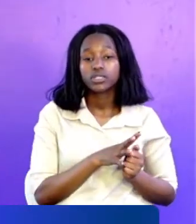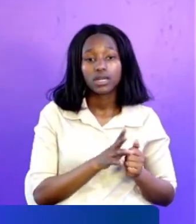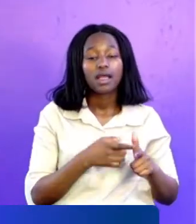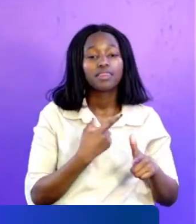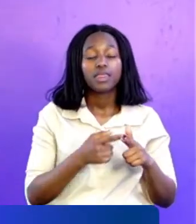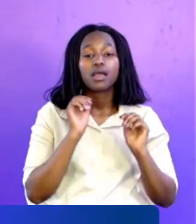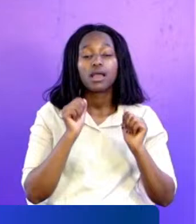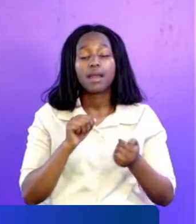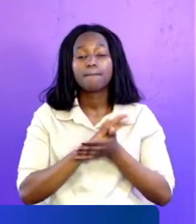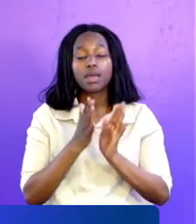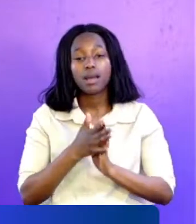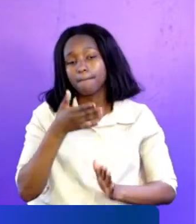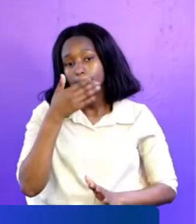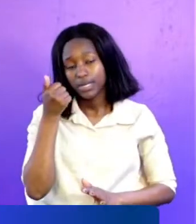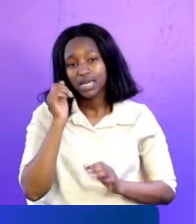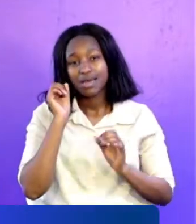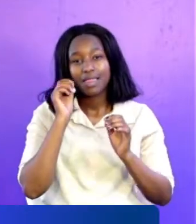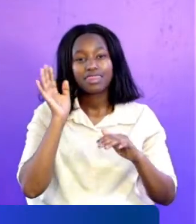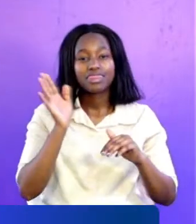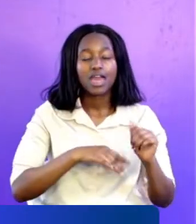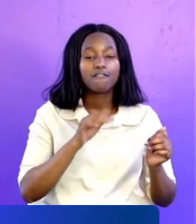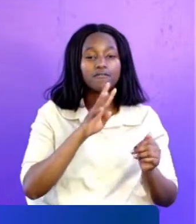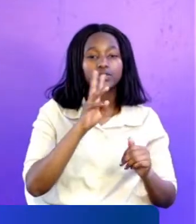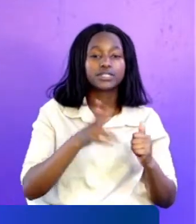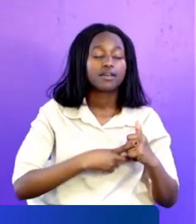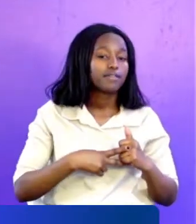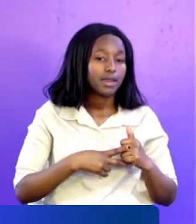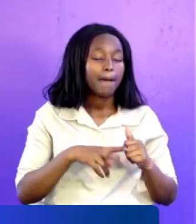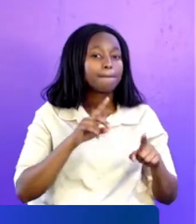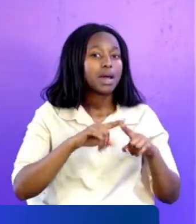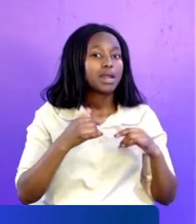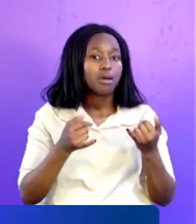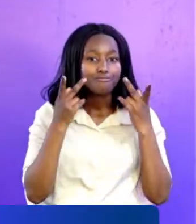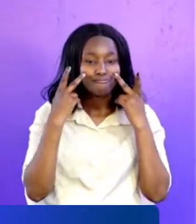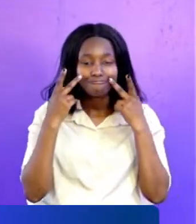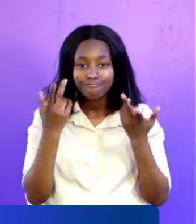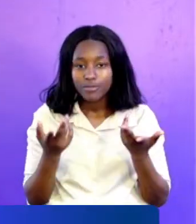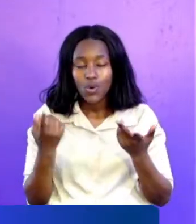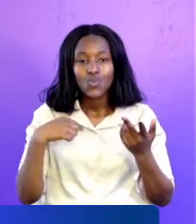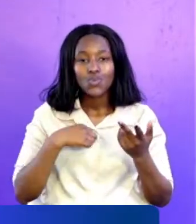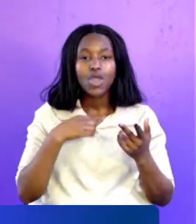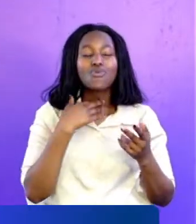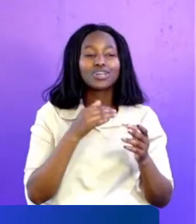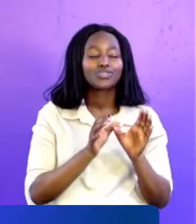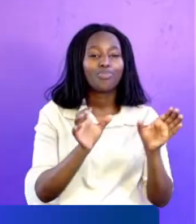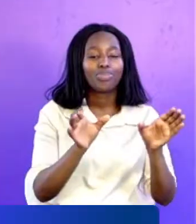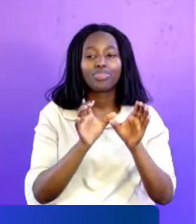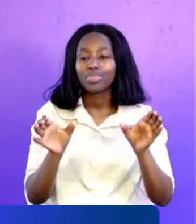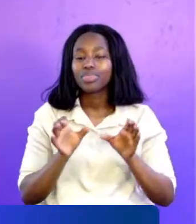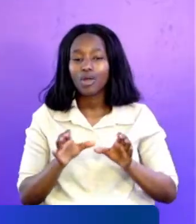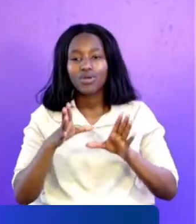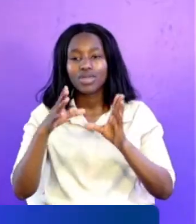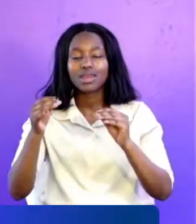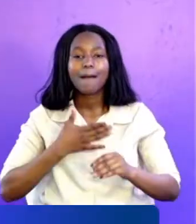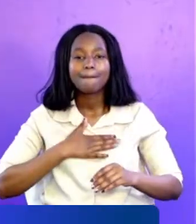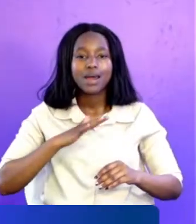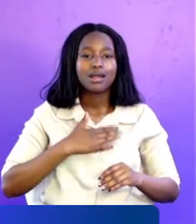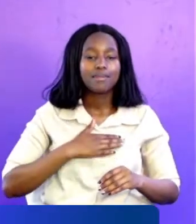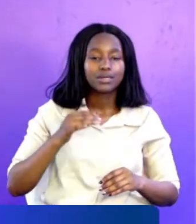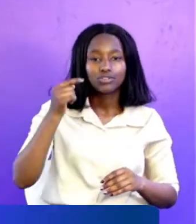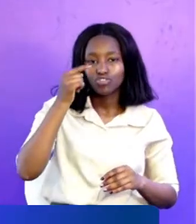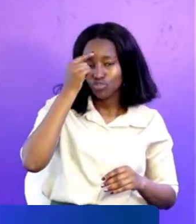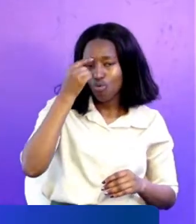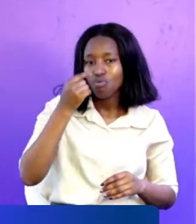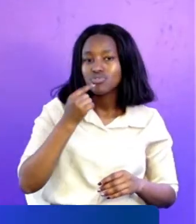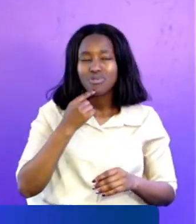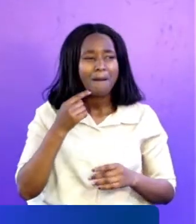better than if you do 47. But look, you go to places like Mandera, you go to Isiolo Marsabit, these were just stealing